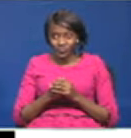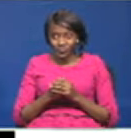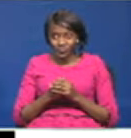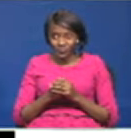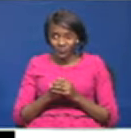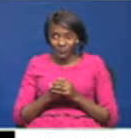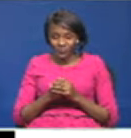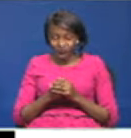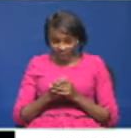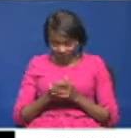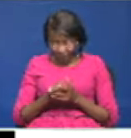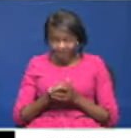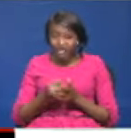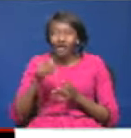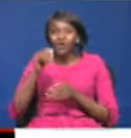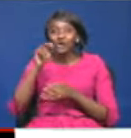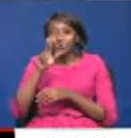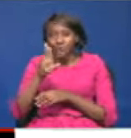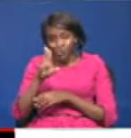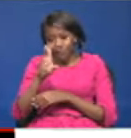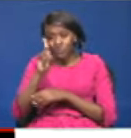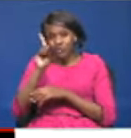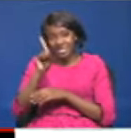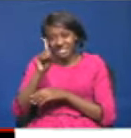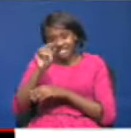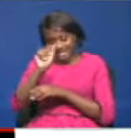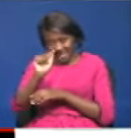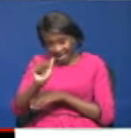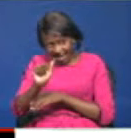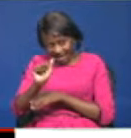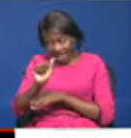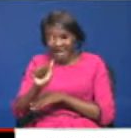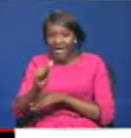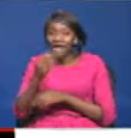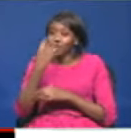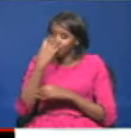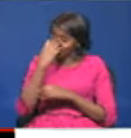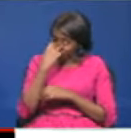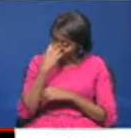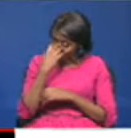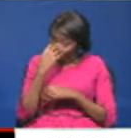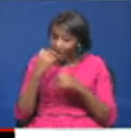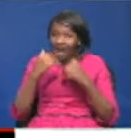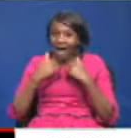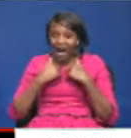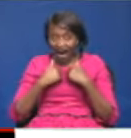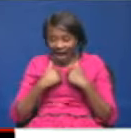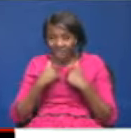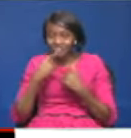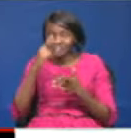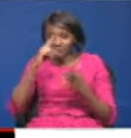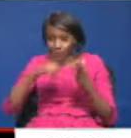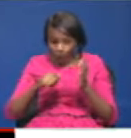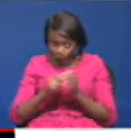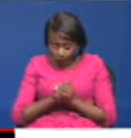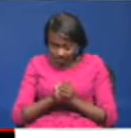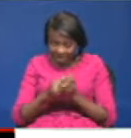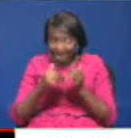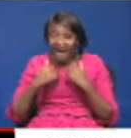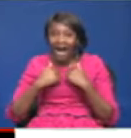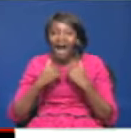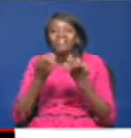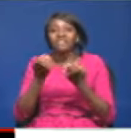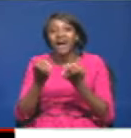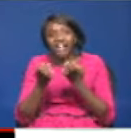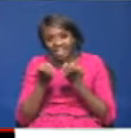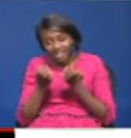United Democratic Alliance flag bearer William Ruto has maintained that there is a need to re-engineer